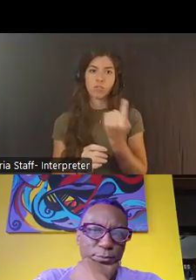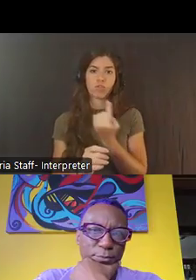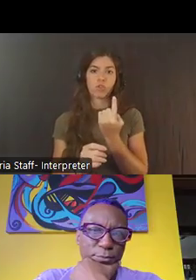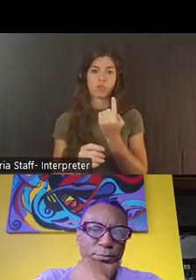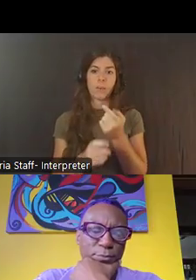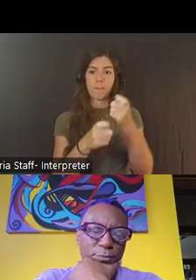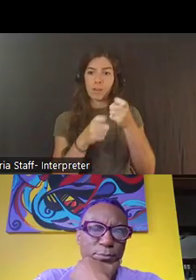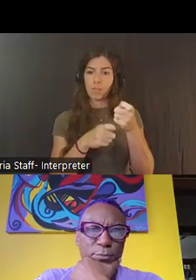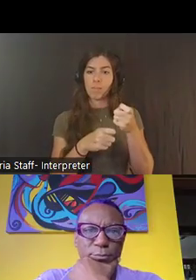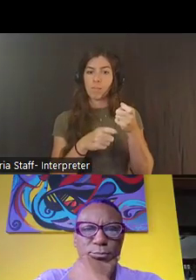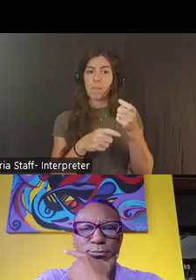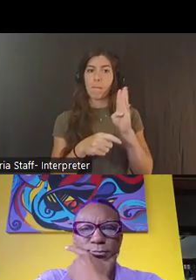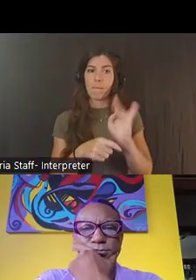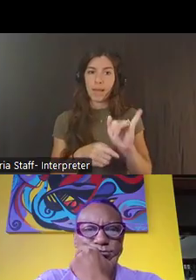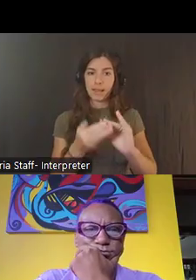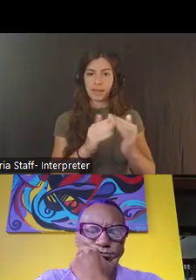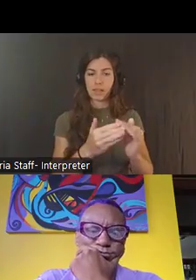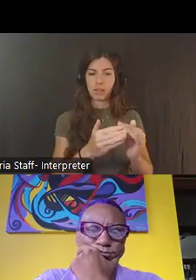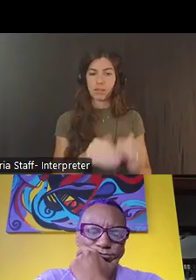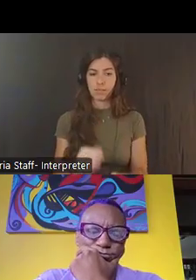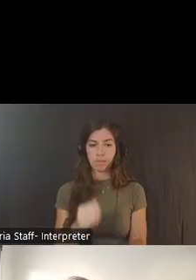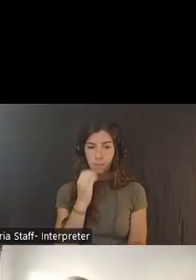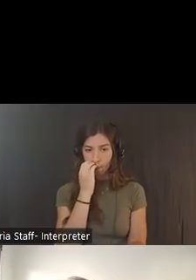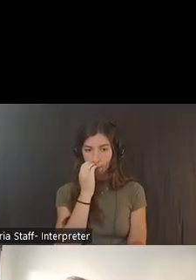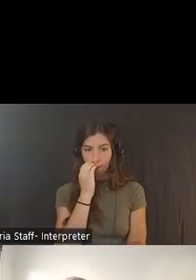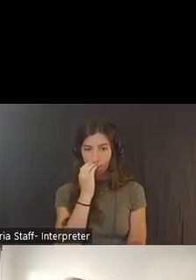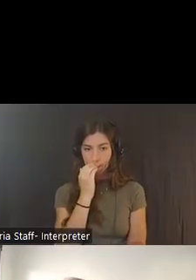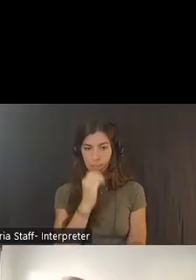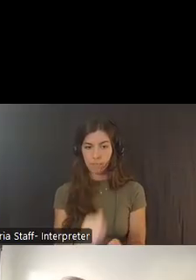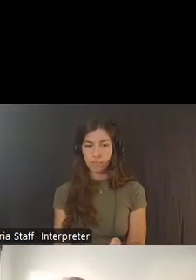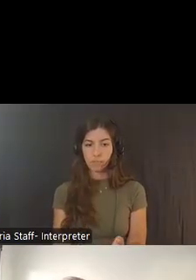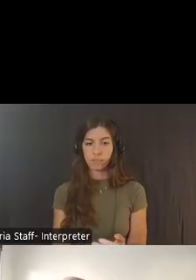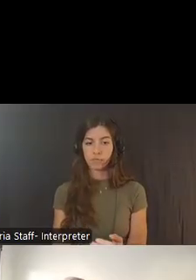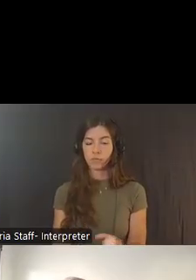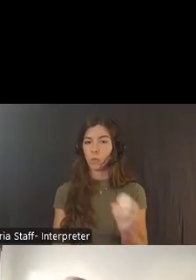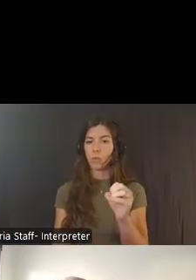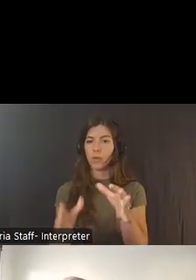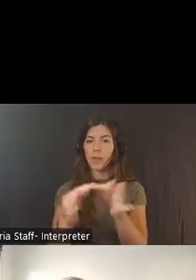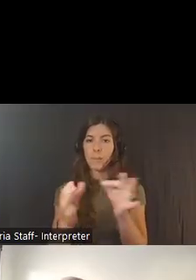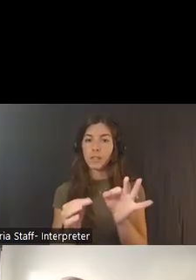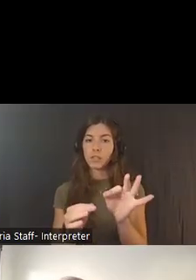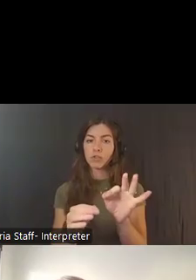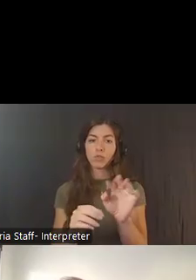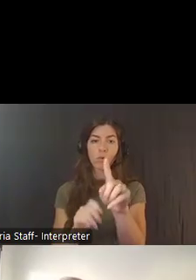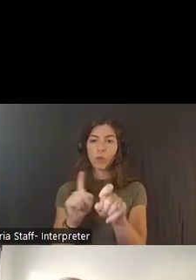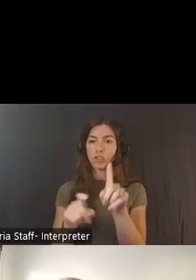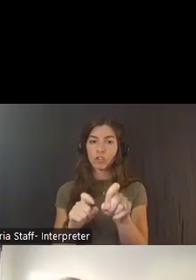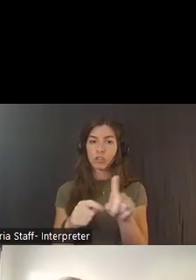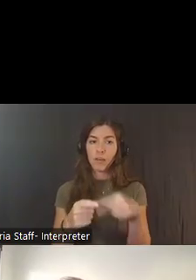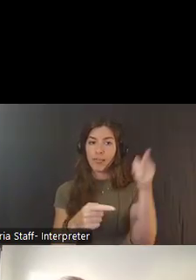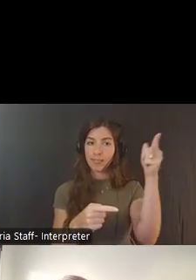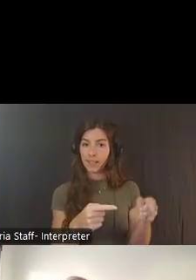managed. Yeah. So comments, questions about these